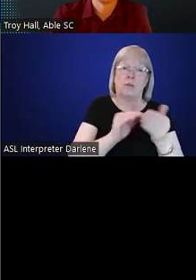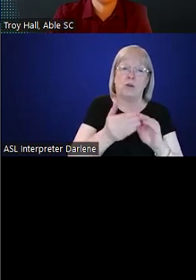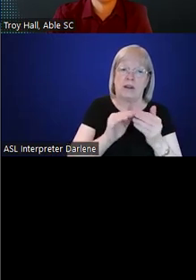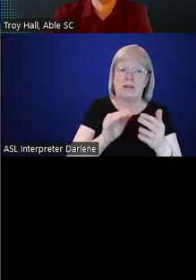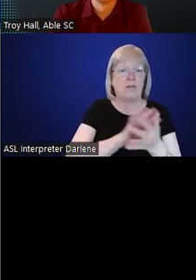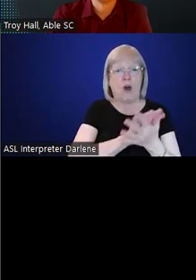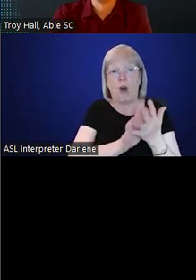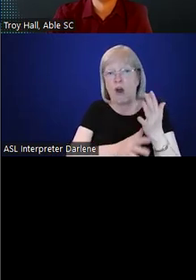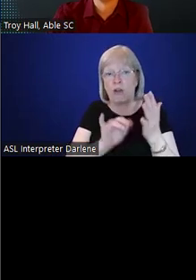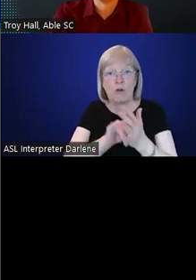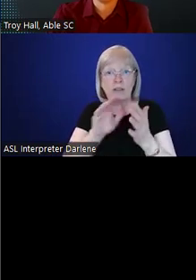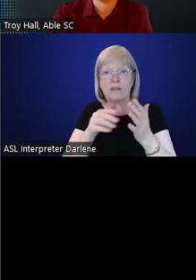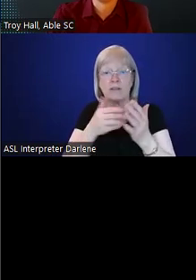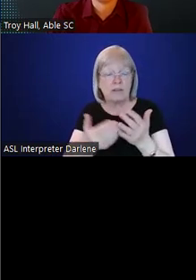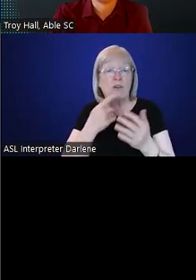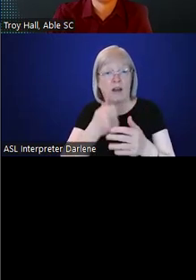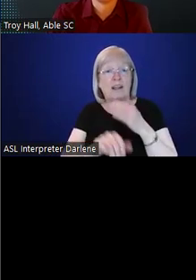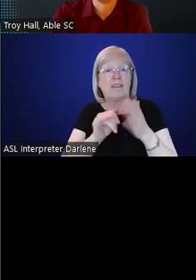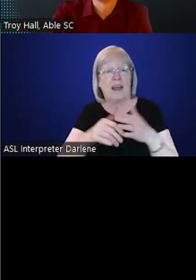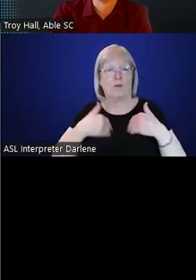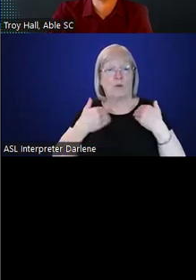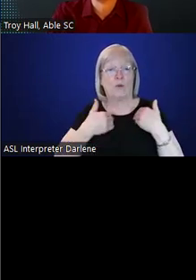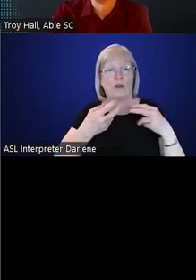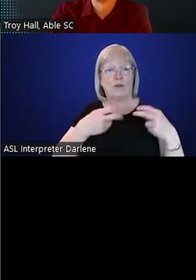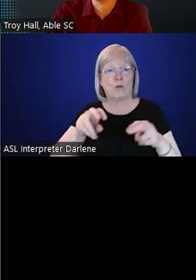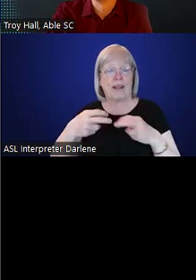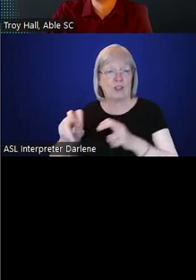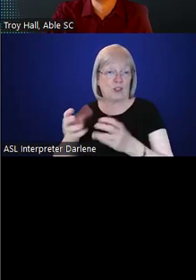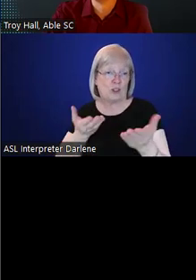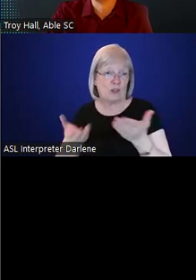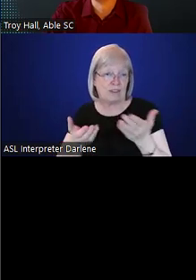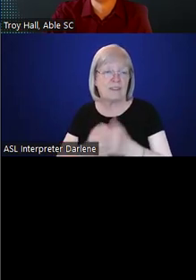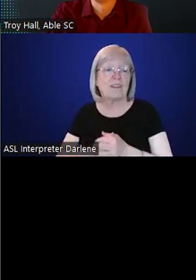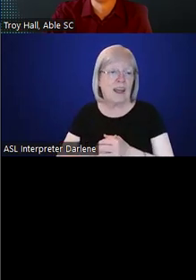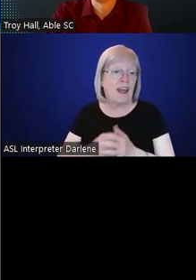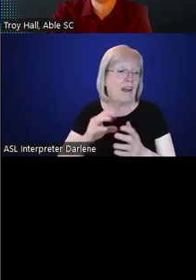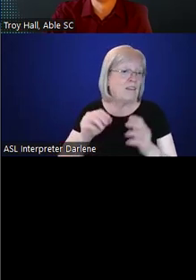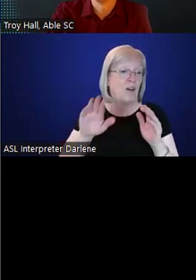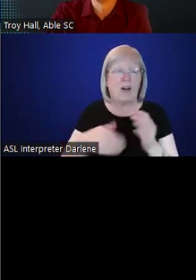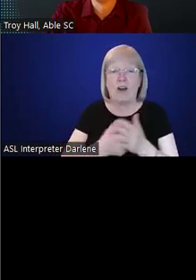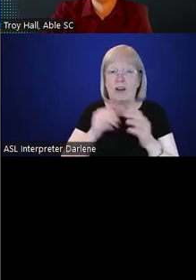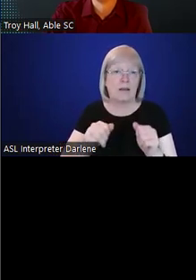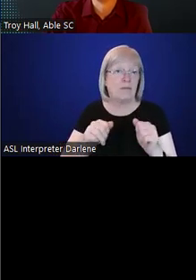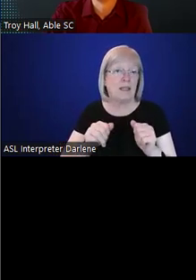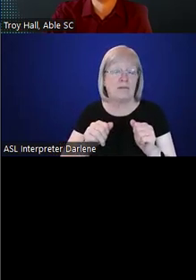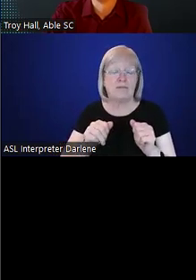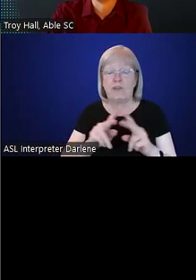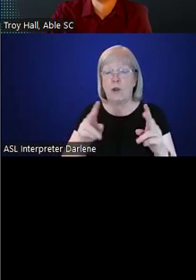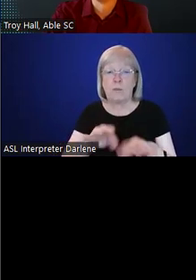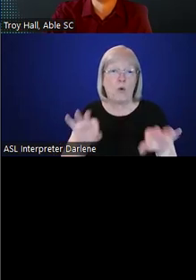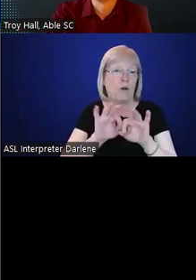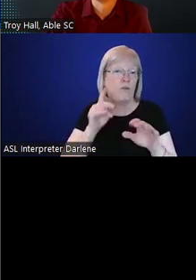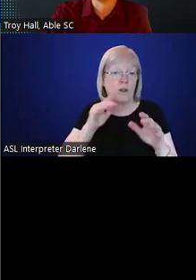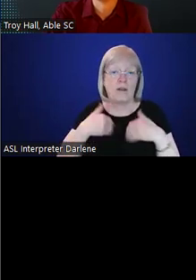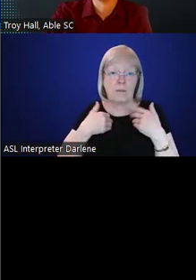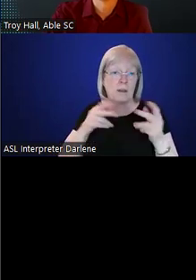things fall under youth transition services, and these can all be very important things that young people with disabilities need to